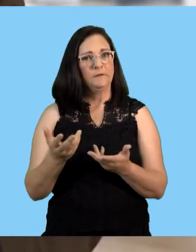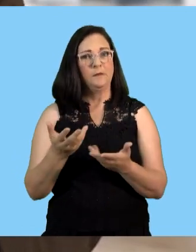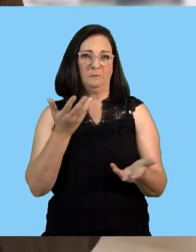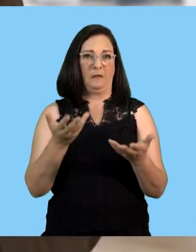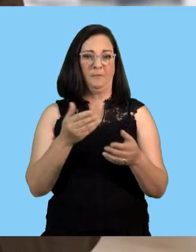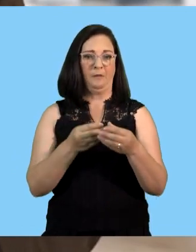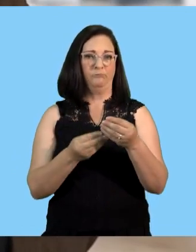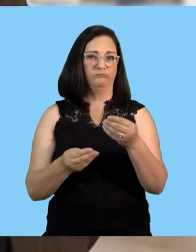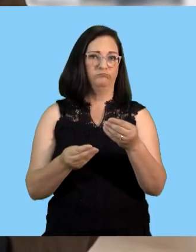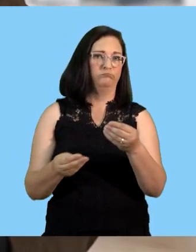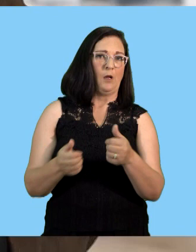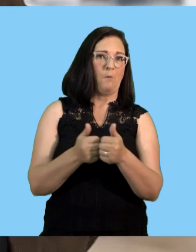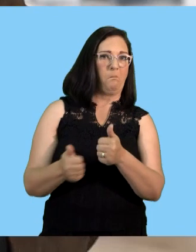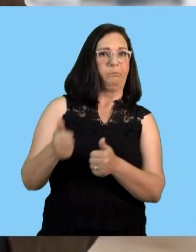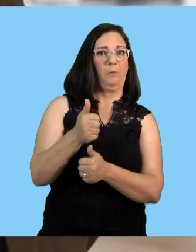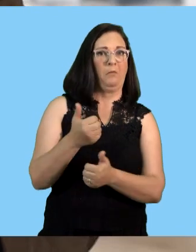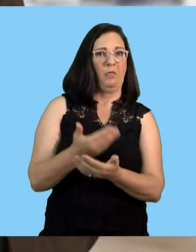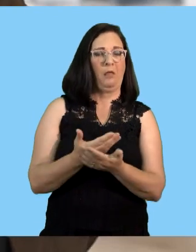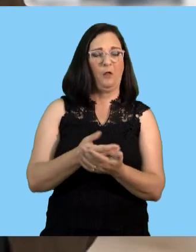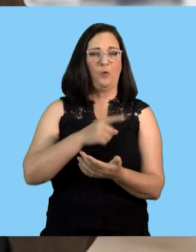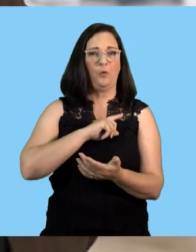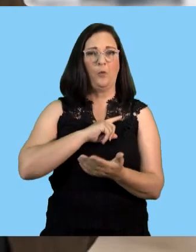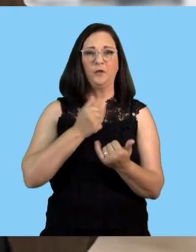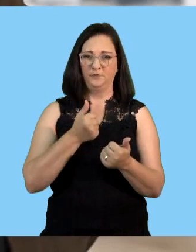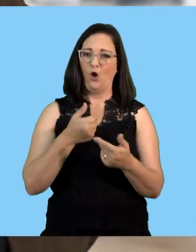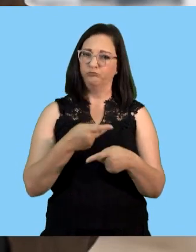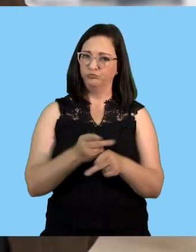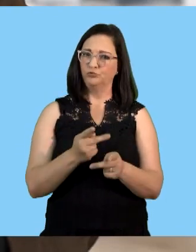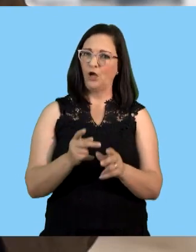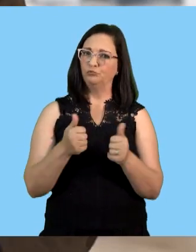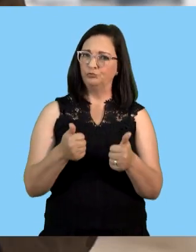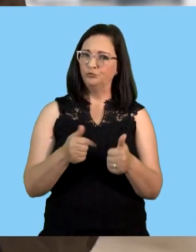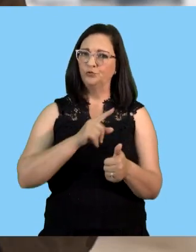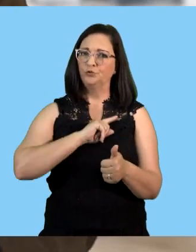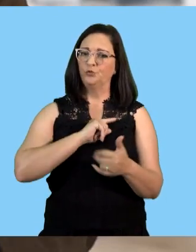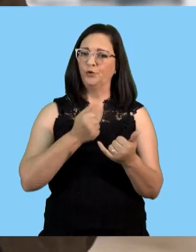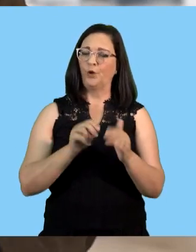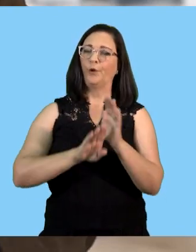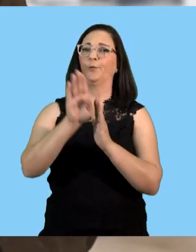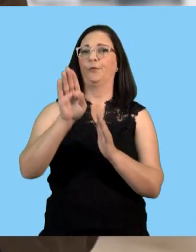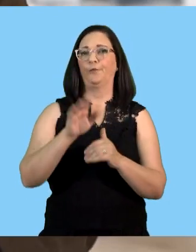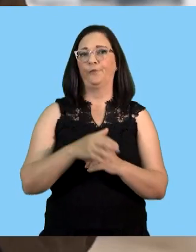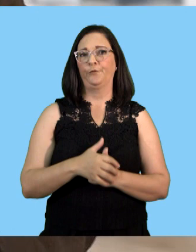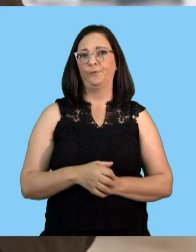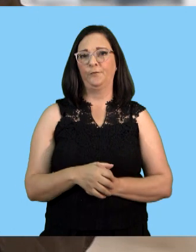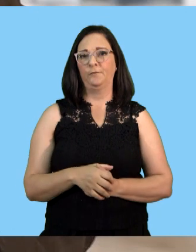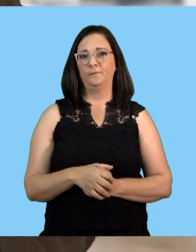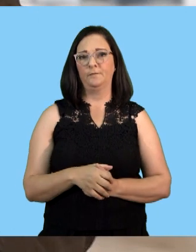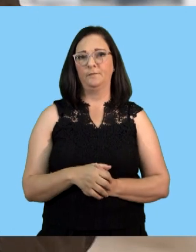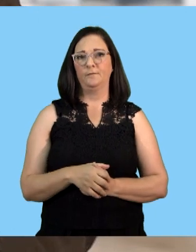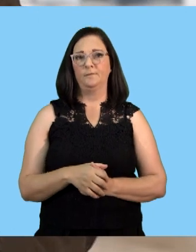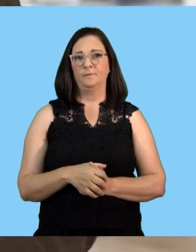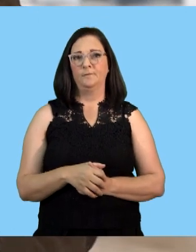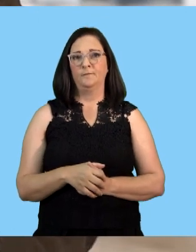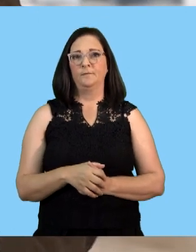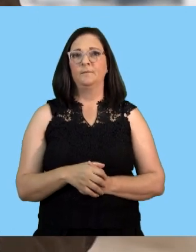maybe managerial positions, or it also improves productivity. So that these are the ways in which business can comply